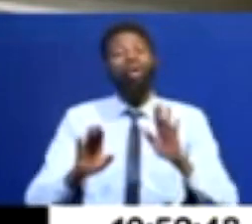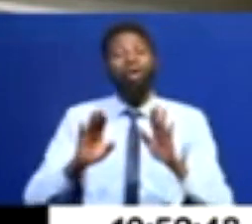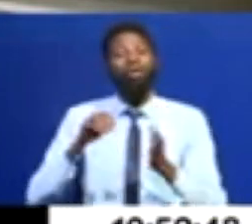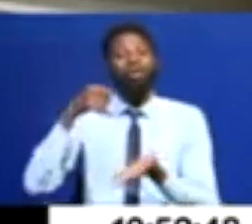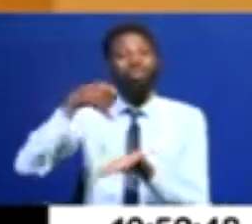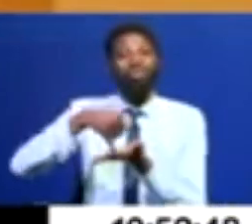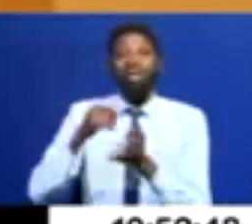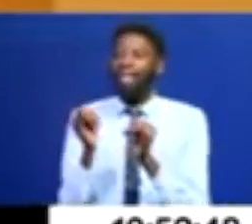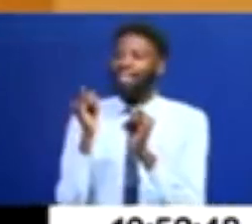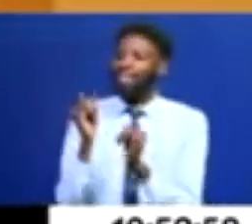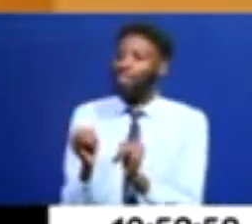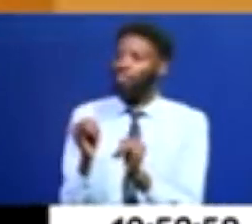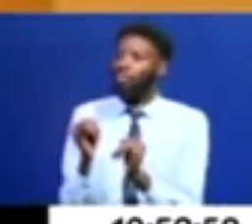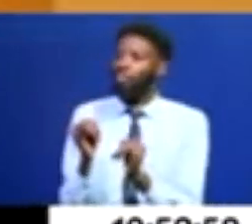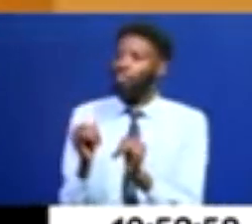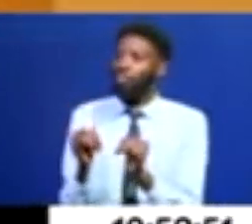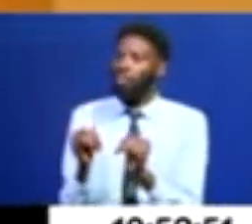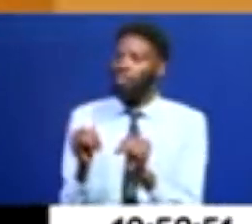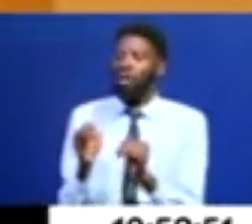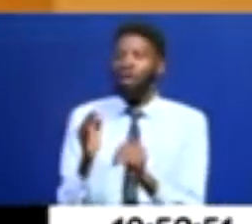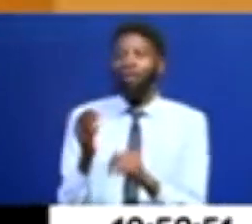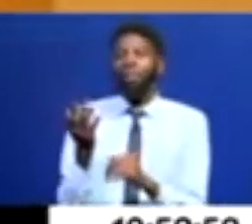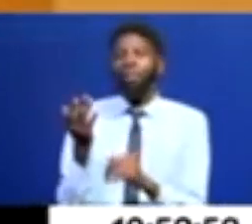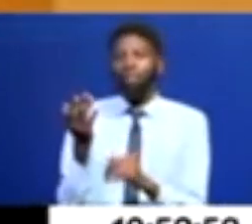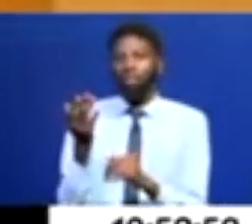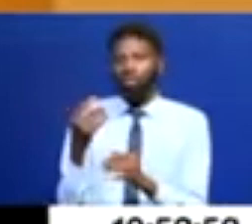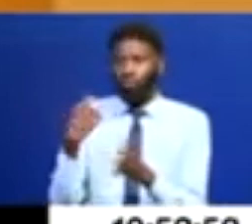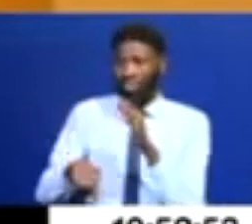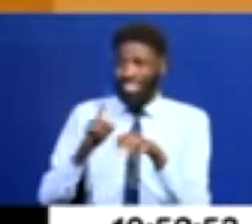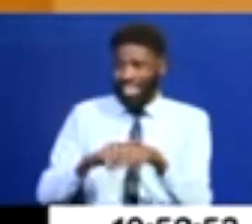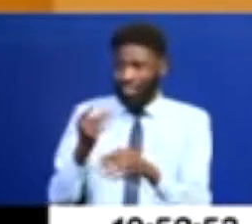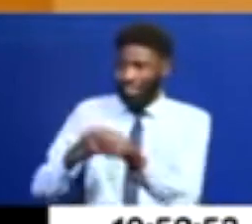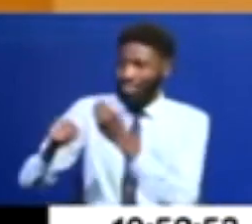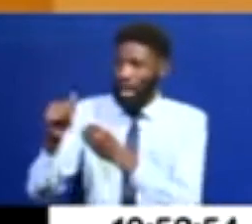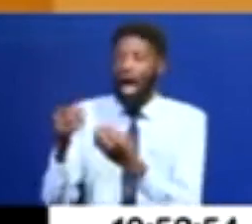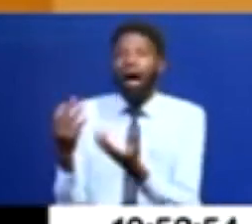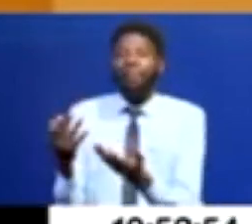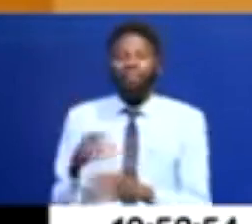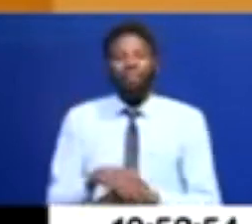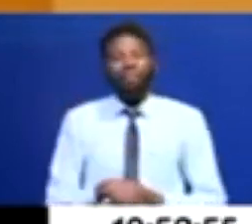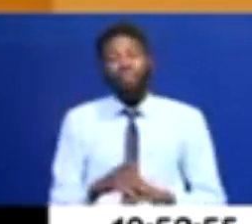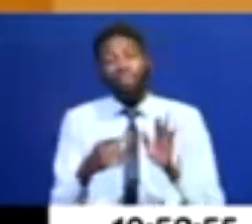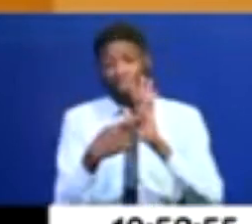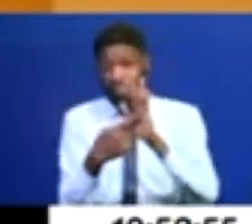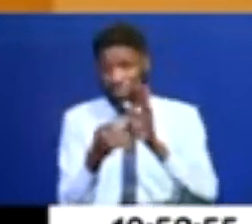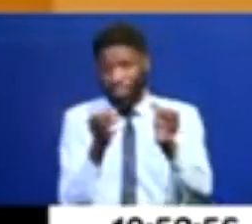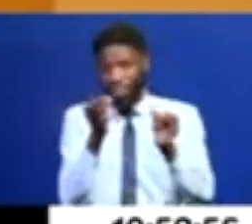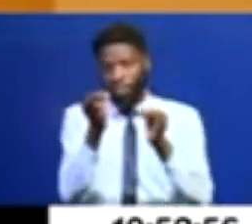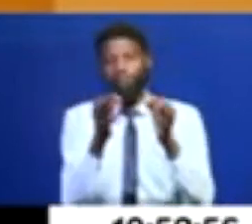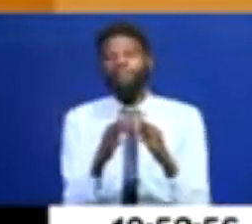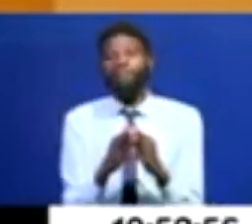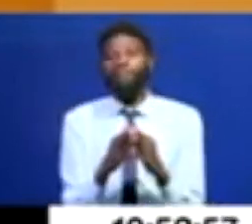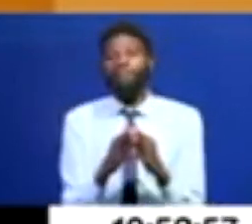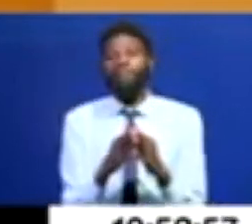the new price that was the property was transferred to. Mm-hmm. Let me make it practical. For example, an aging